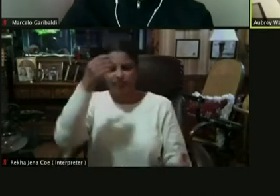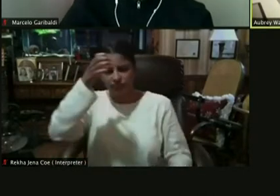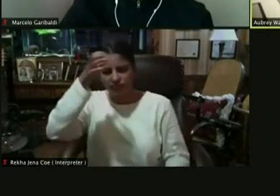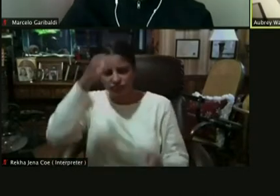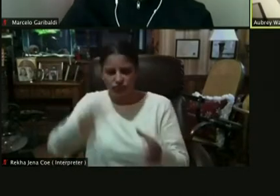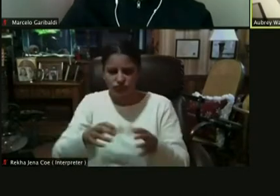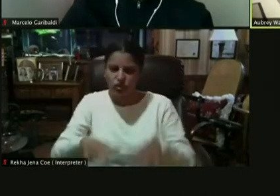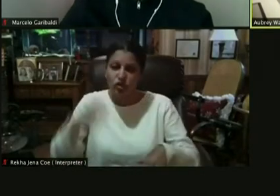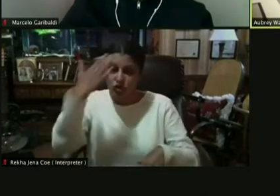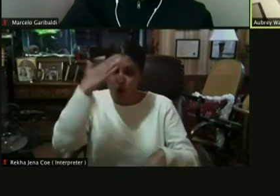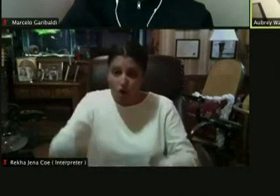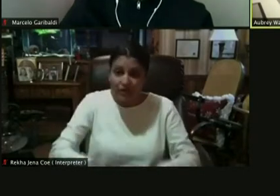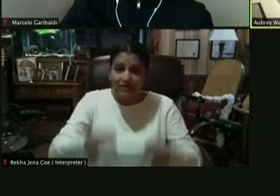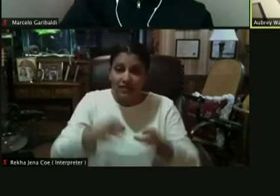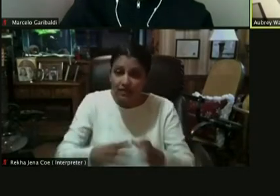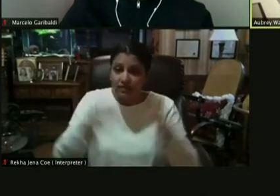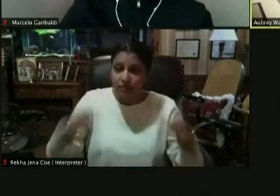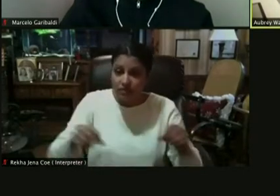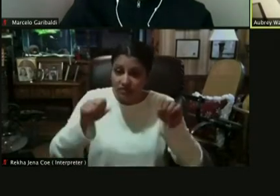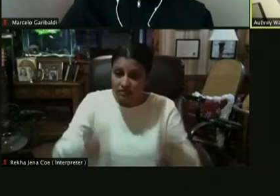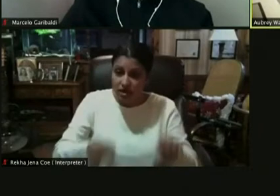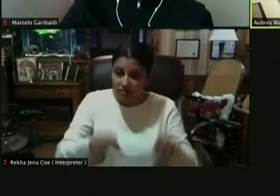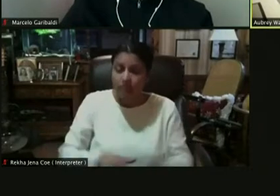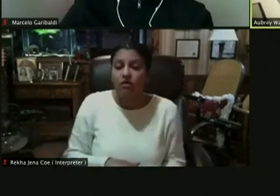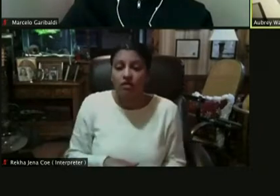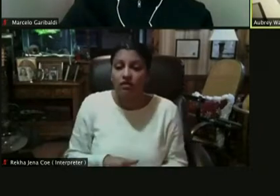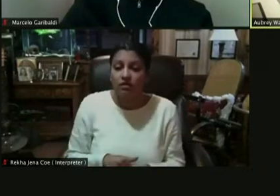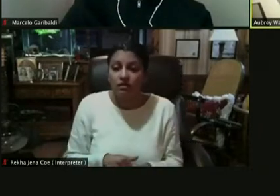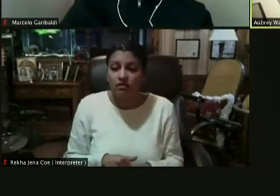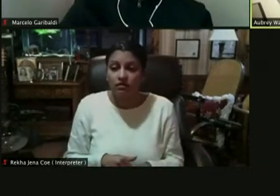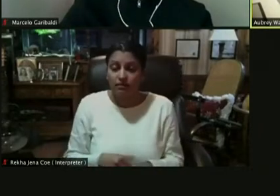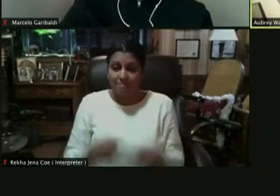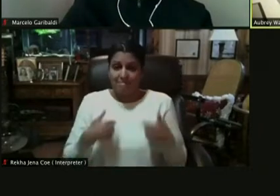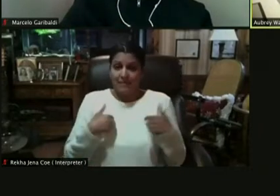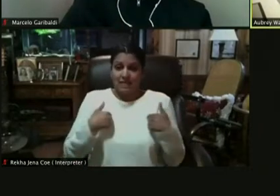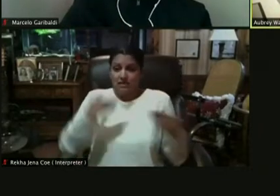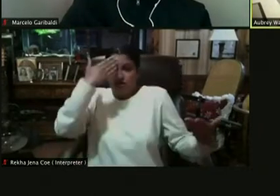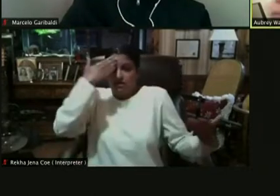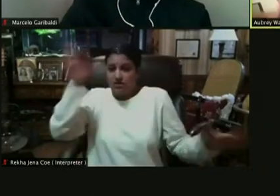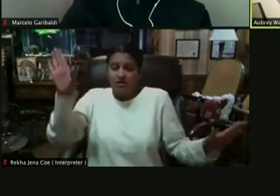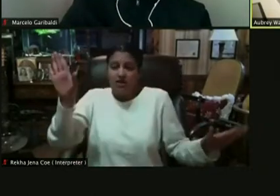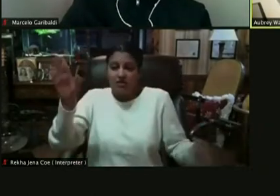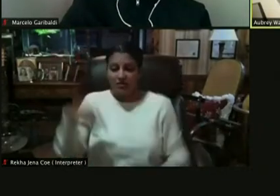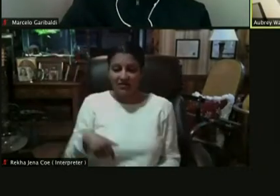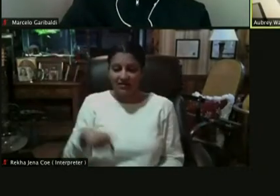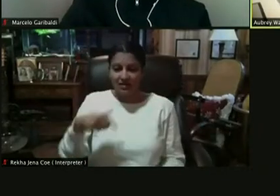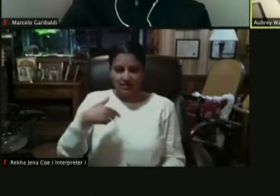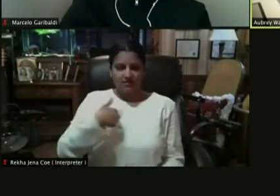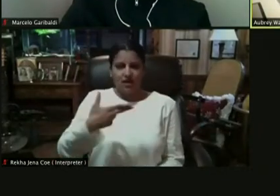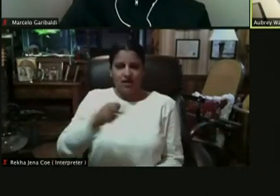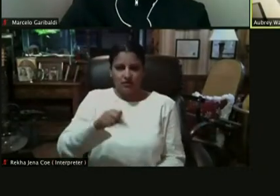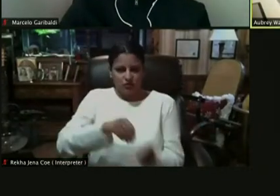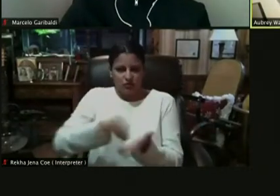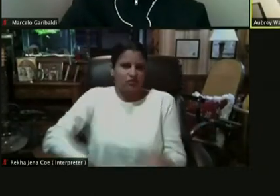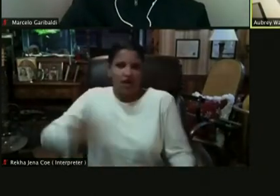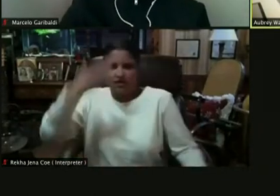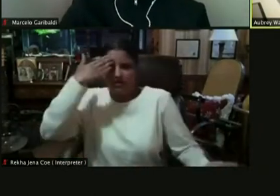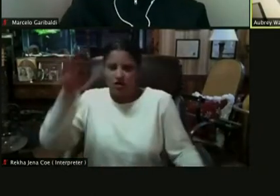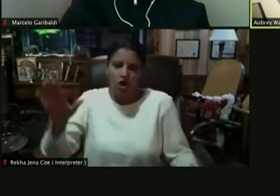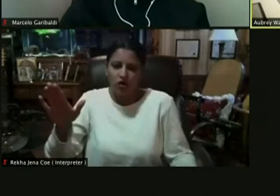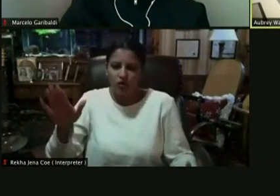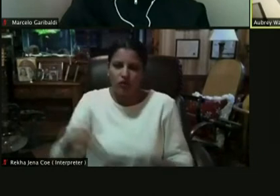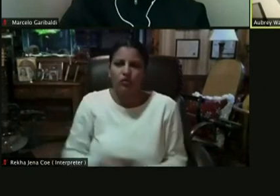if you actually know. But that said, I didn't know when I was in high school that I wanted to go into the sciences, so it didn't hold me